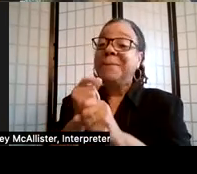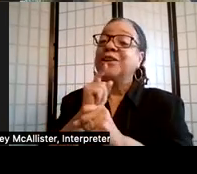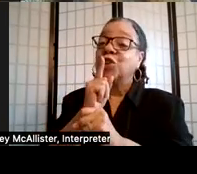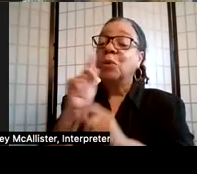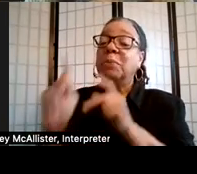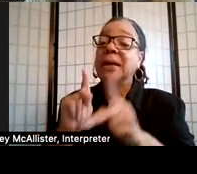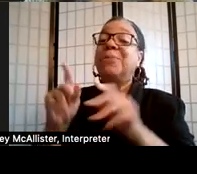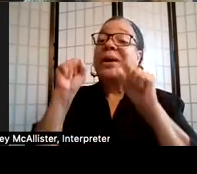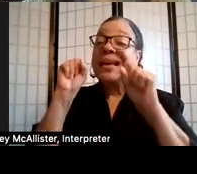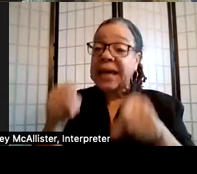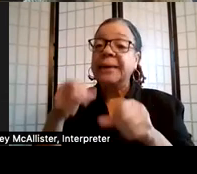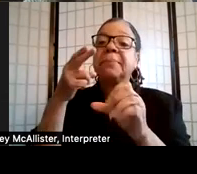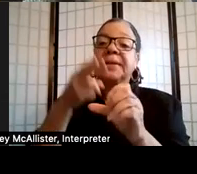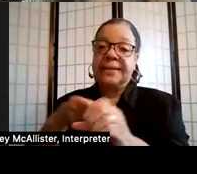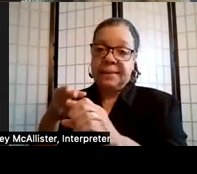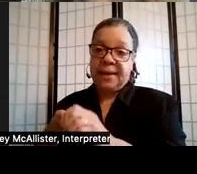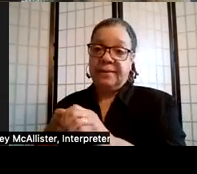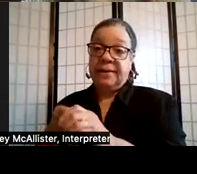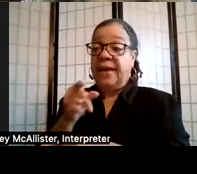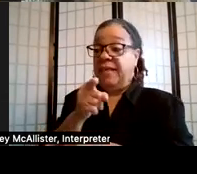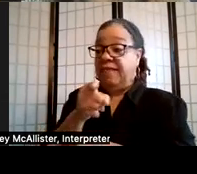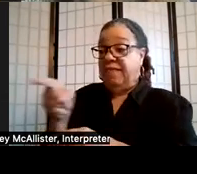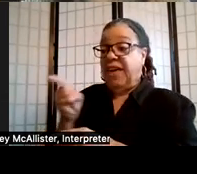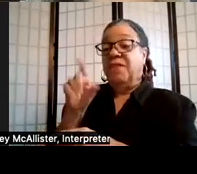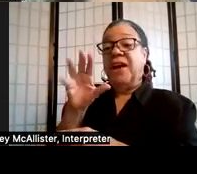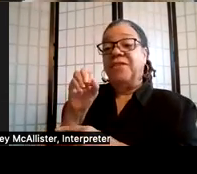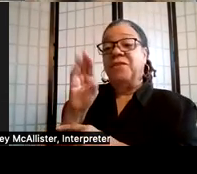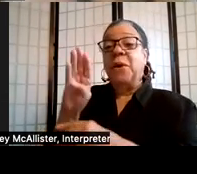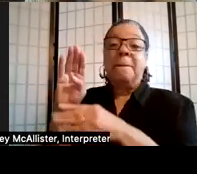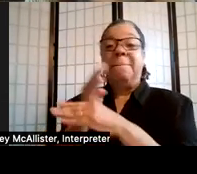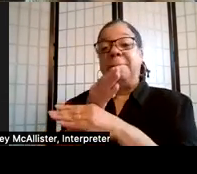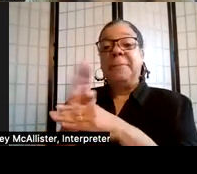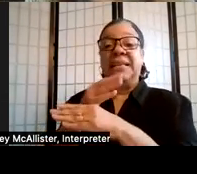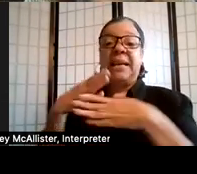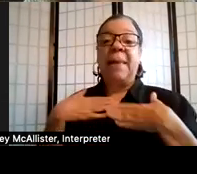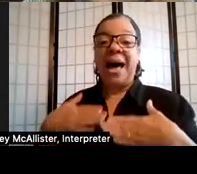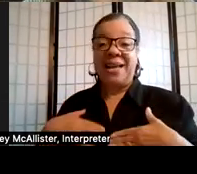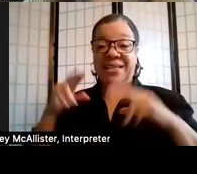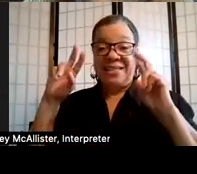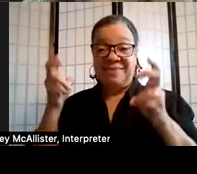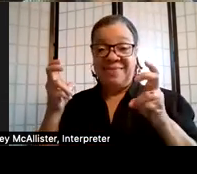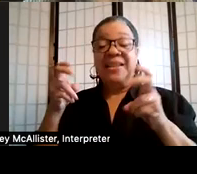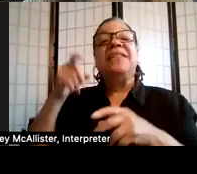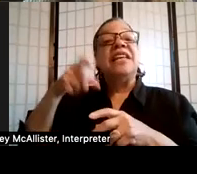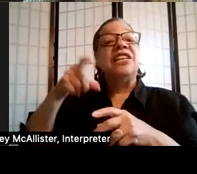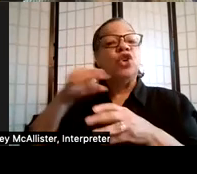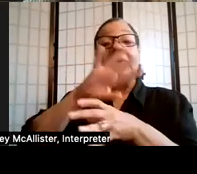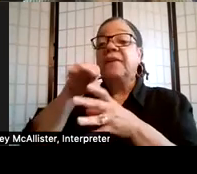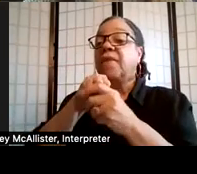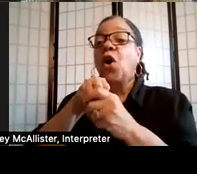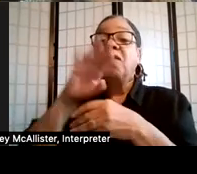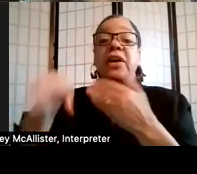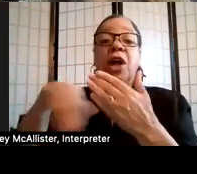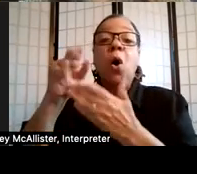Essentially, they are the 504 busybody. They should be involved in all projects that could